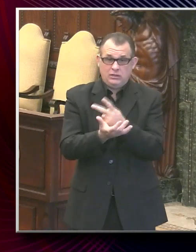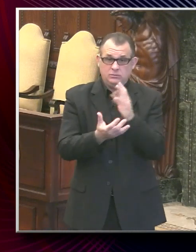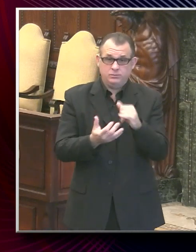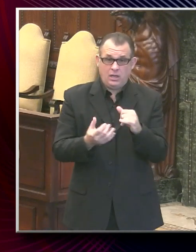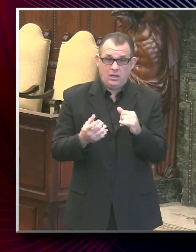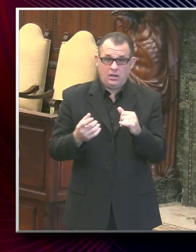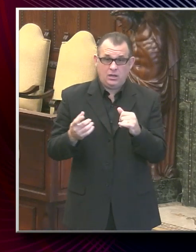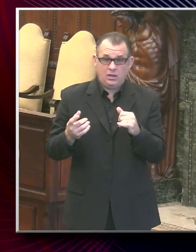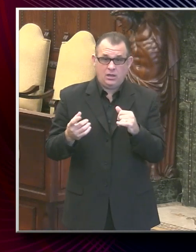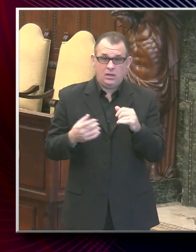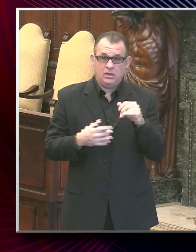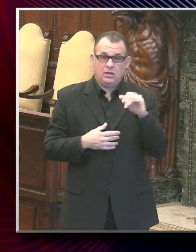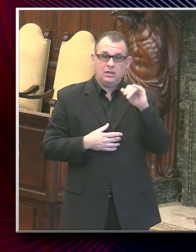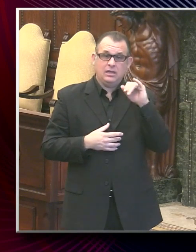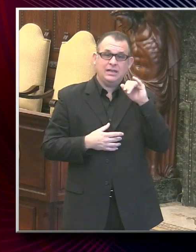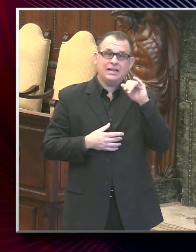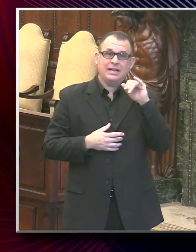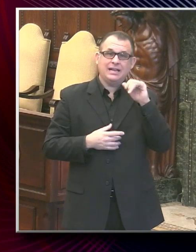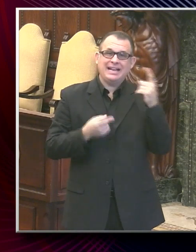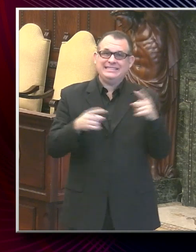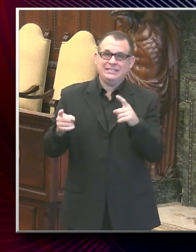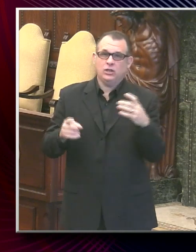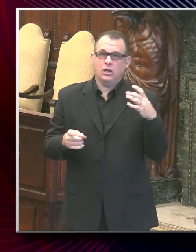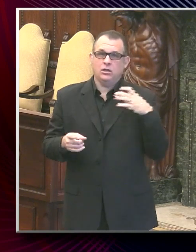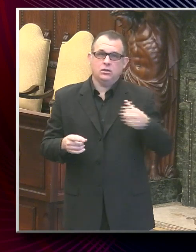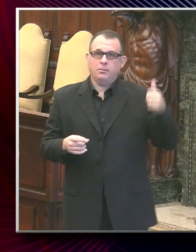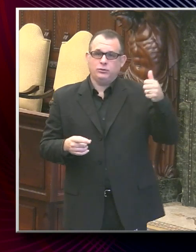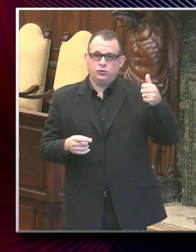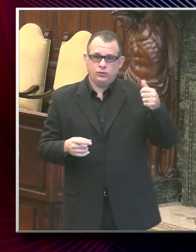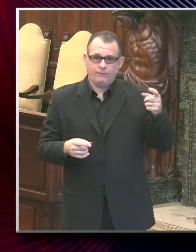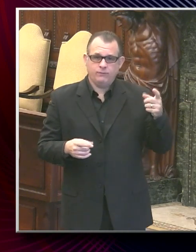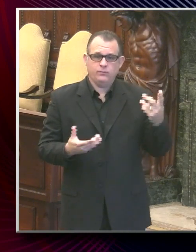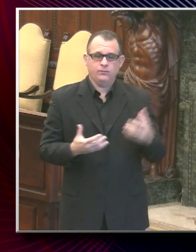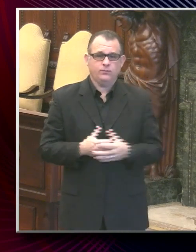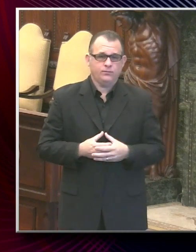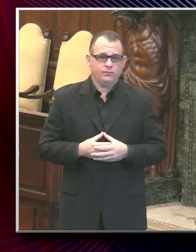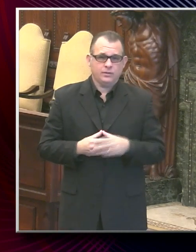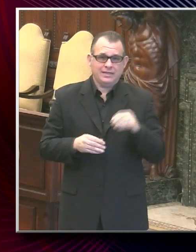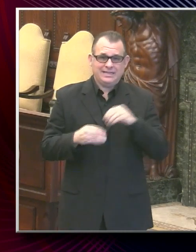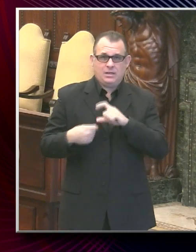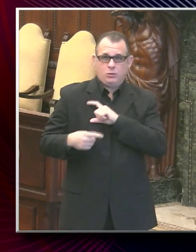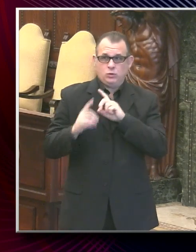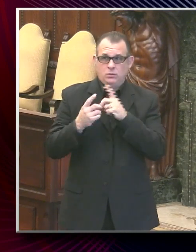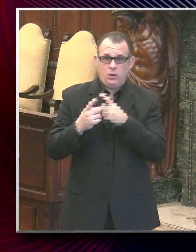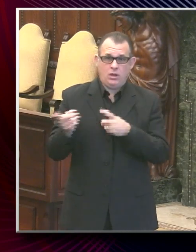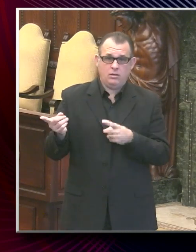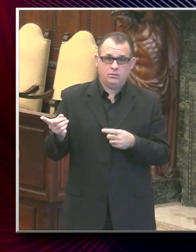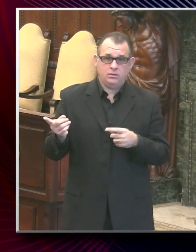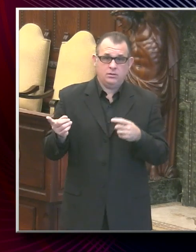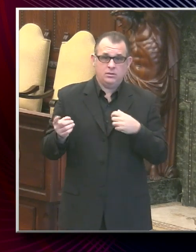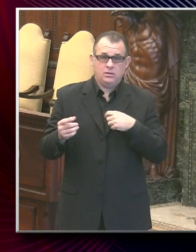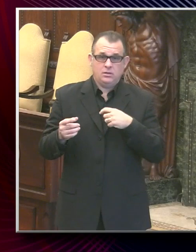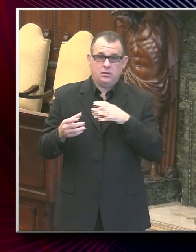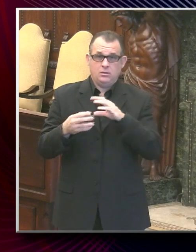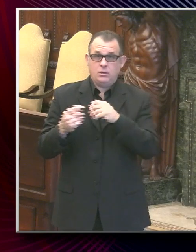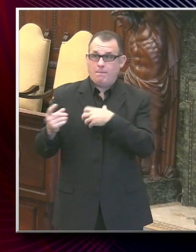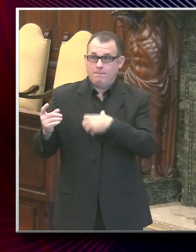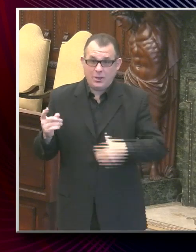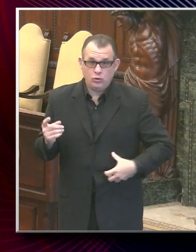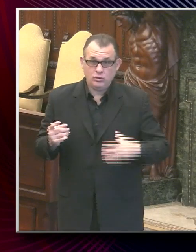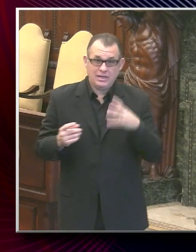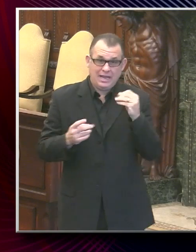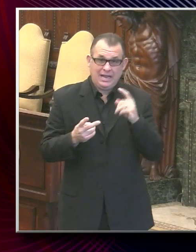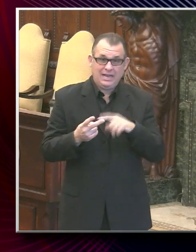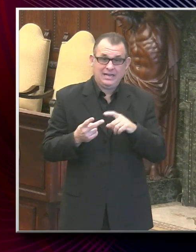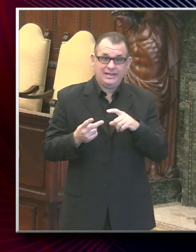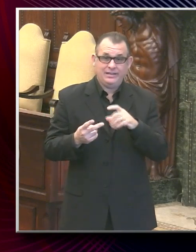commanders of the police department on the ground. And I think both the mayor and Commissioner Outlaw have addressed those